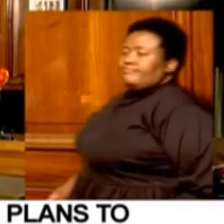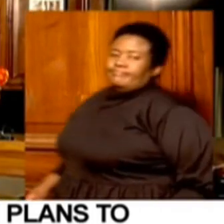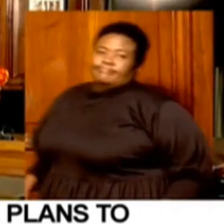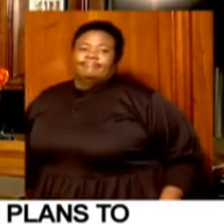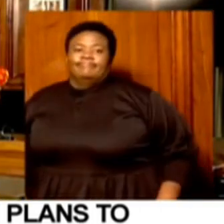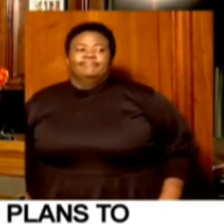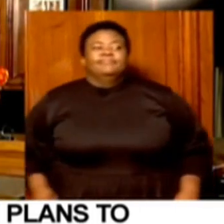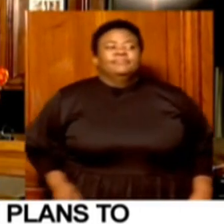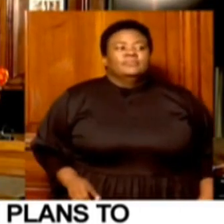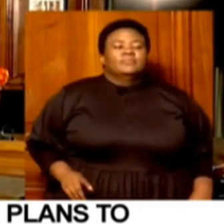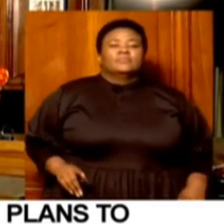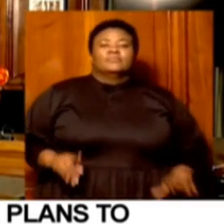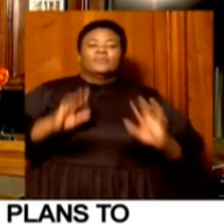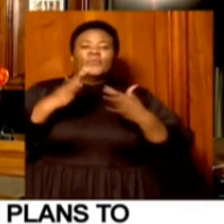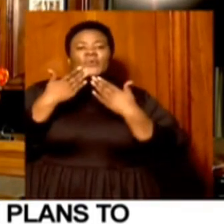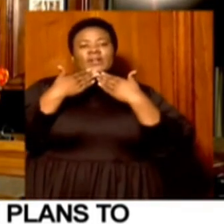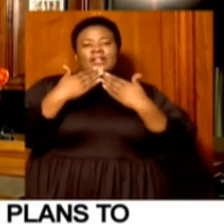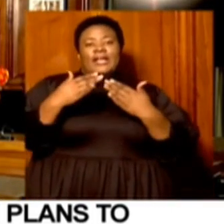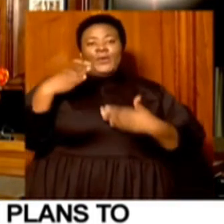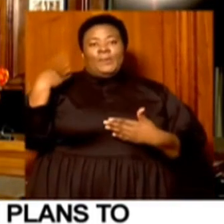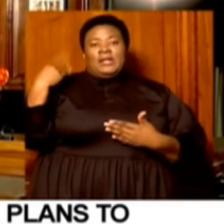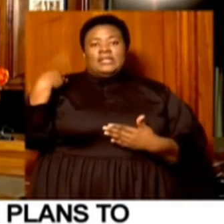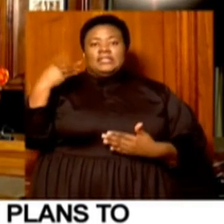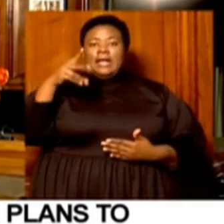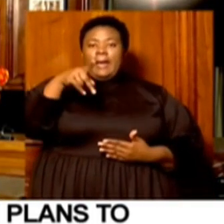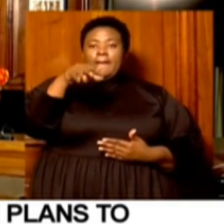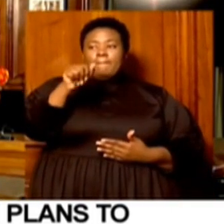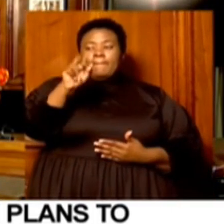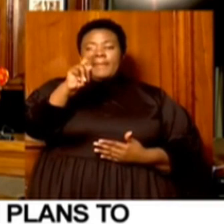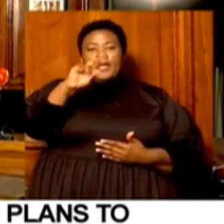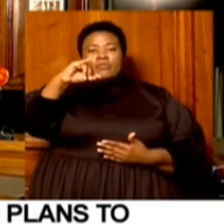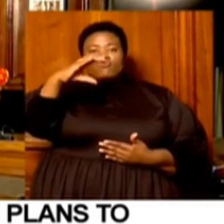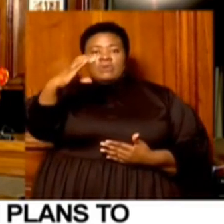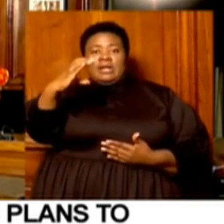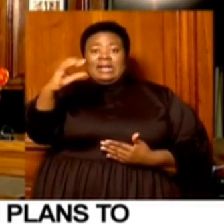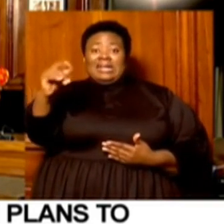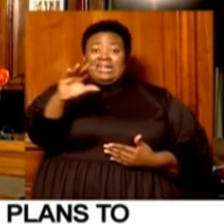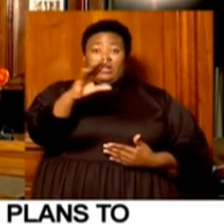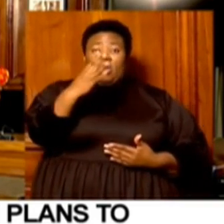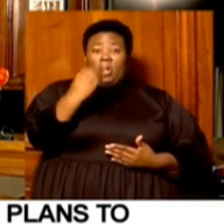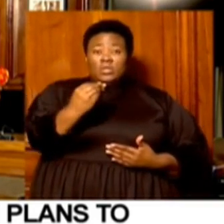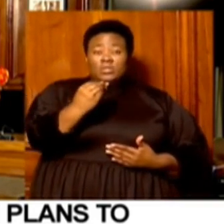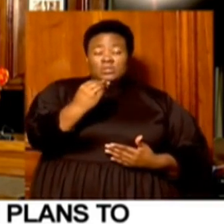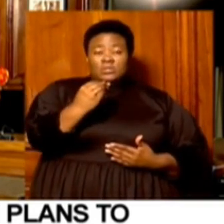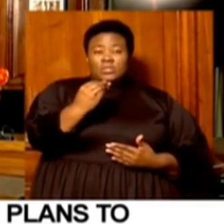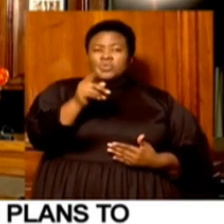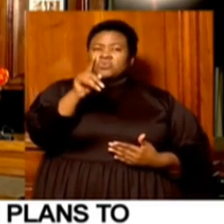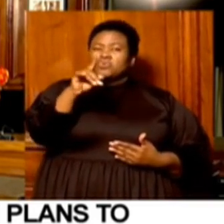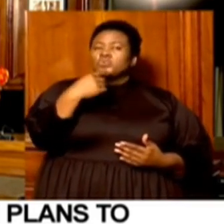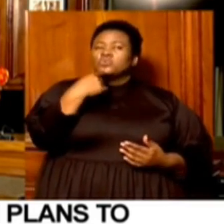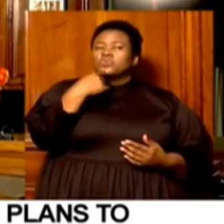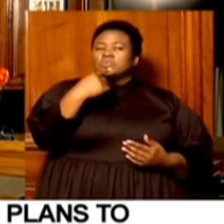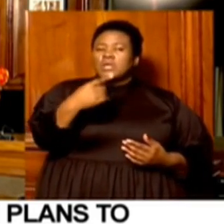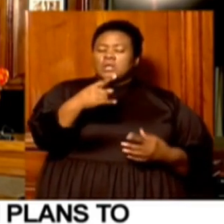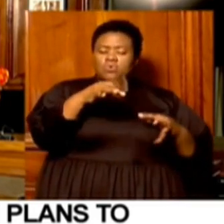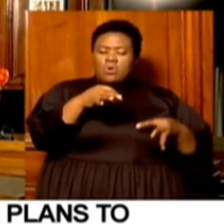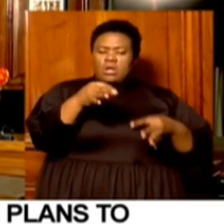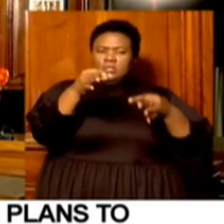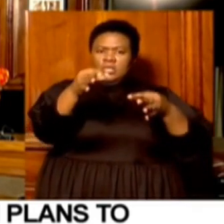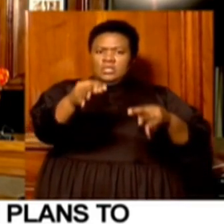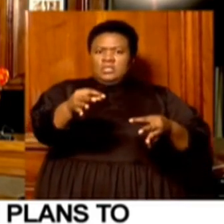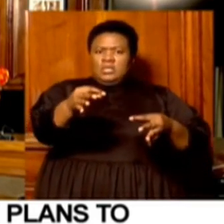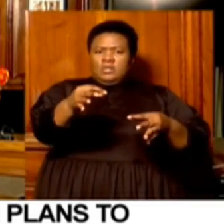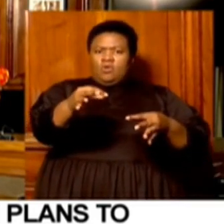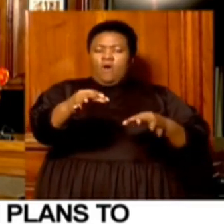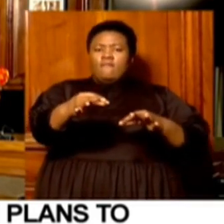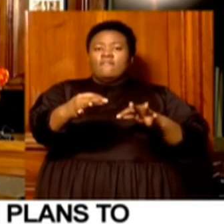you, Minister. Patrick from Fleet Watch is asking, you mentioned an extension of operating